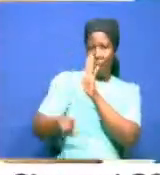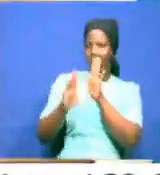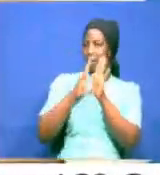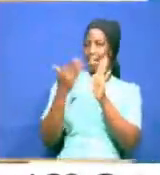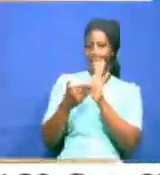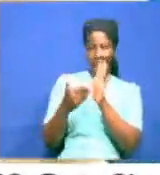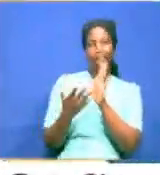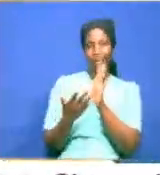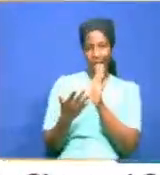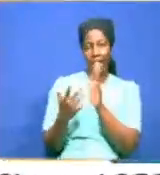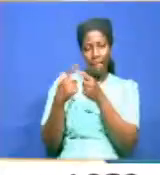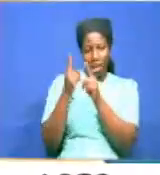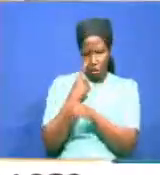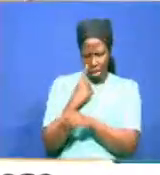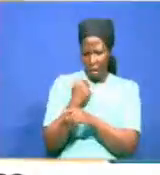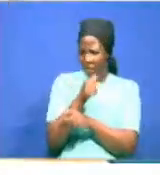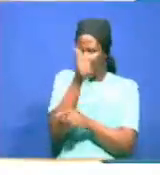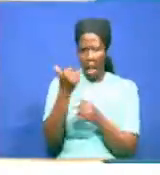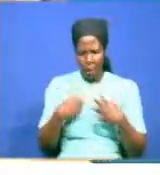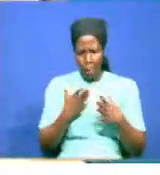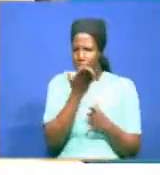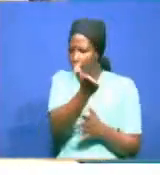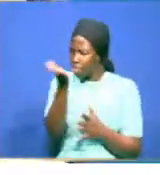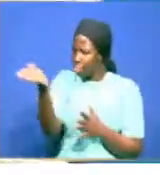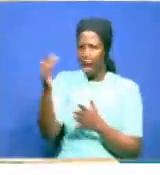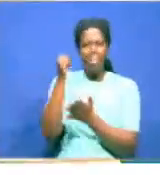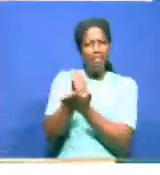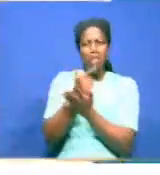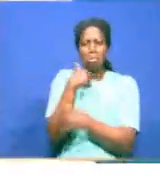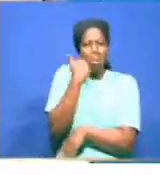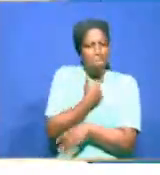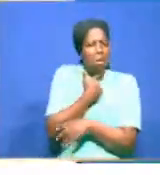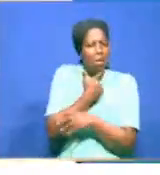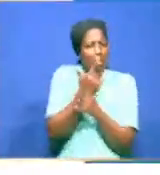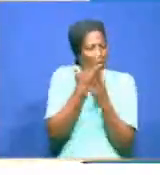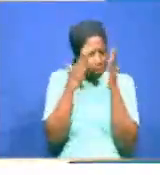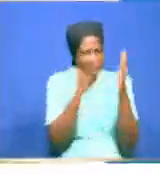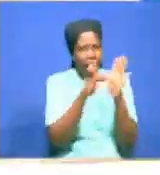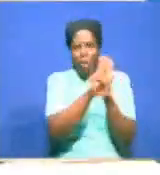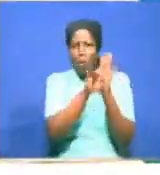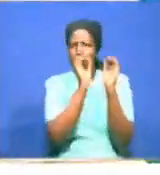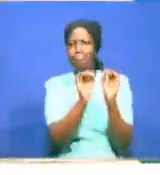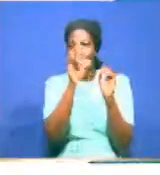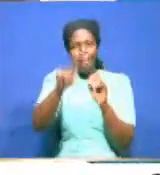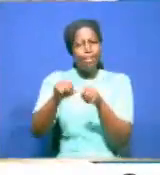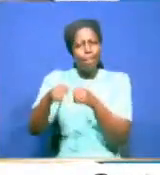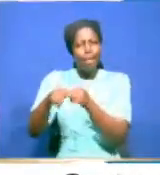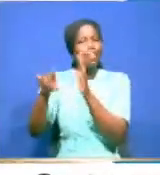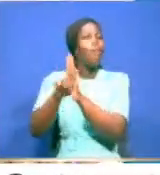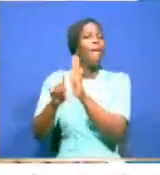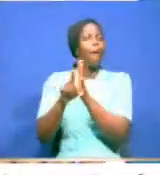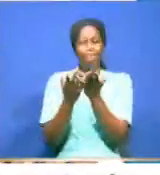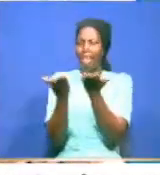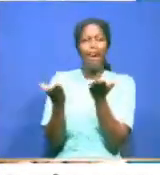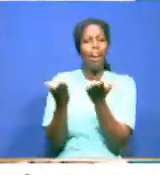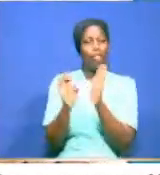to be passed. But you see, there are some people in these offices who do not care about legislation. They'll flout the legislations, like the